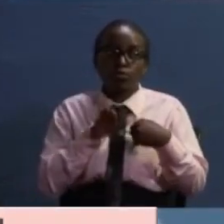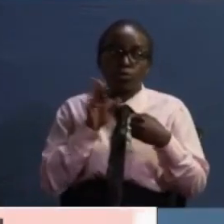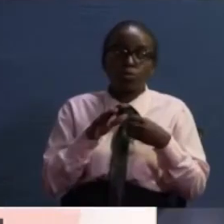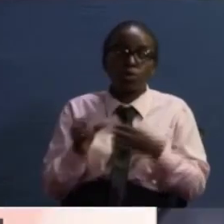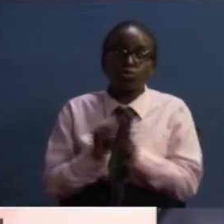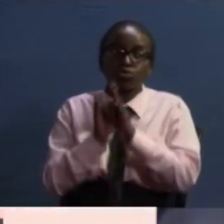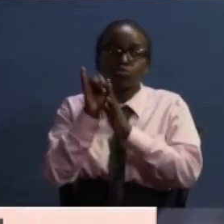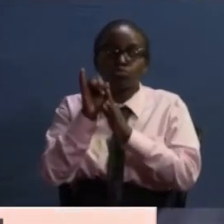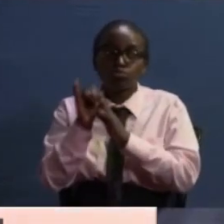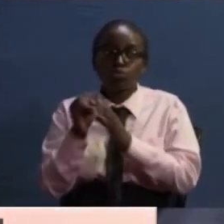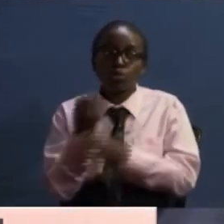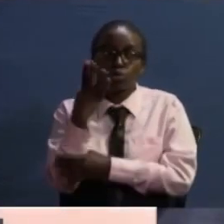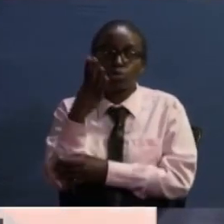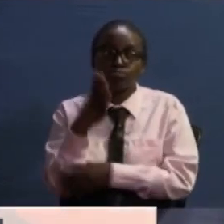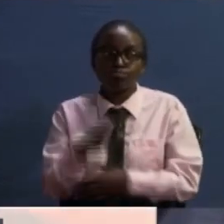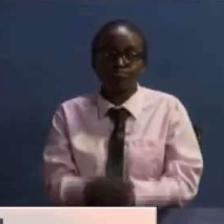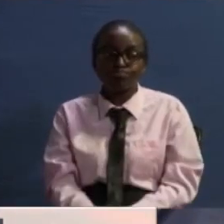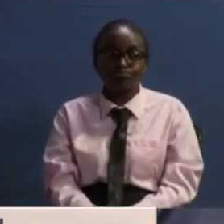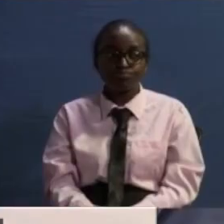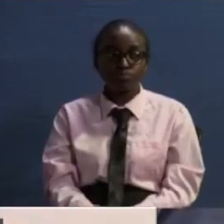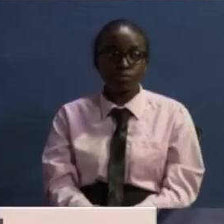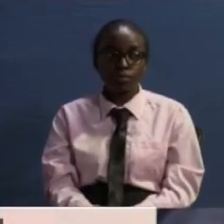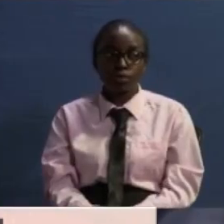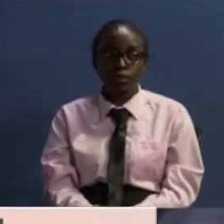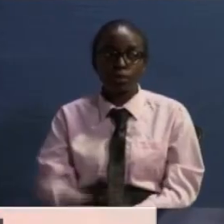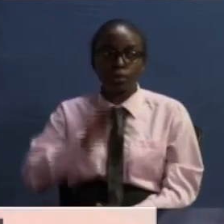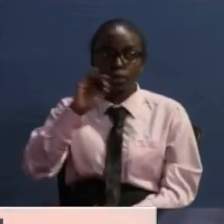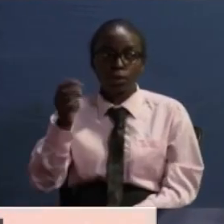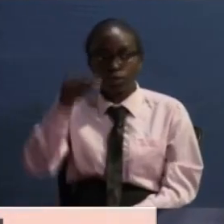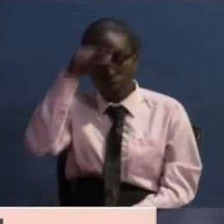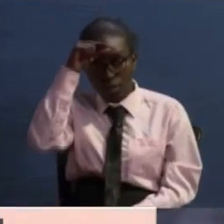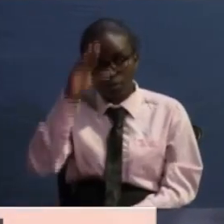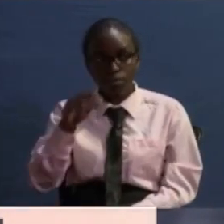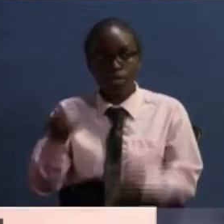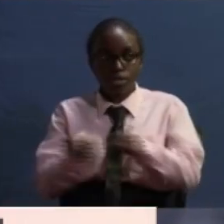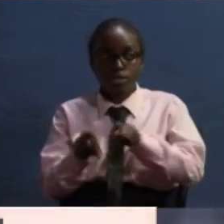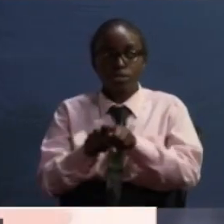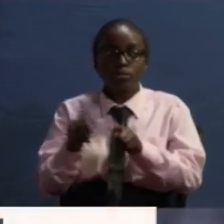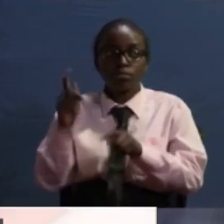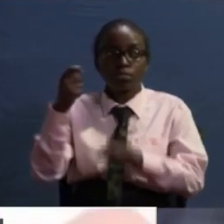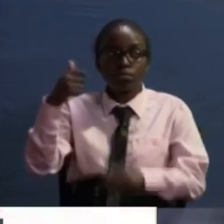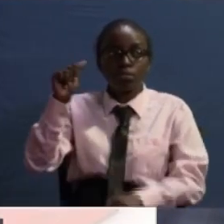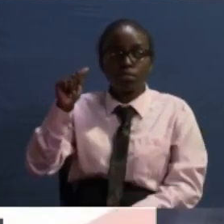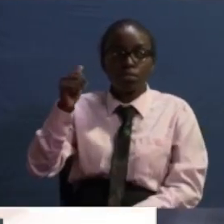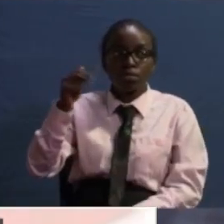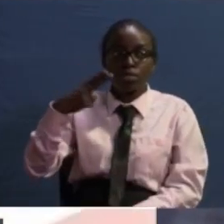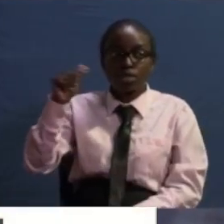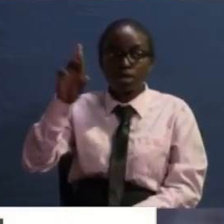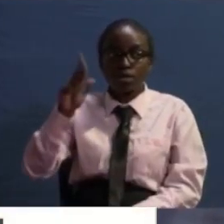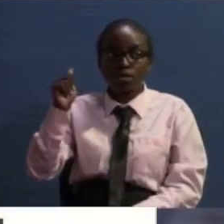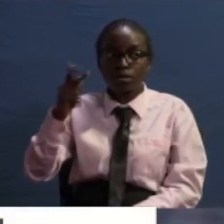kiuchumi. As a county government of Tharaka Nithi, you know, basically when you support women, you